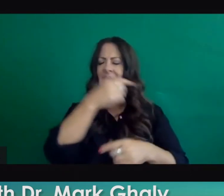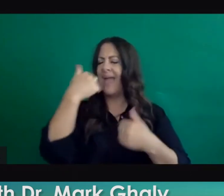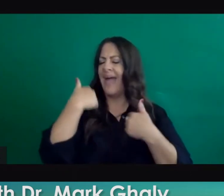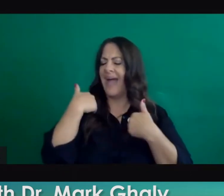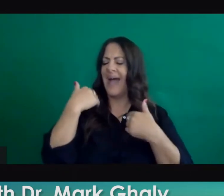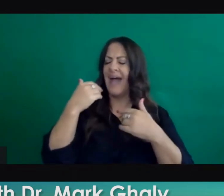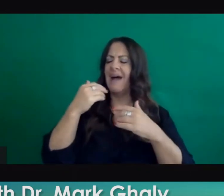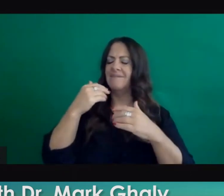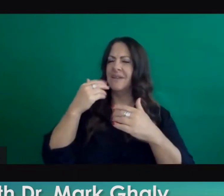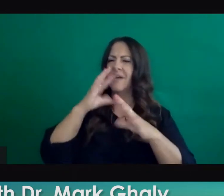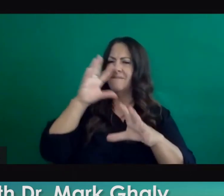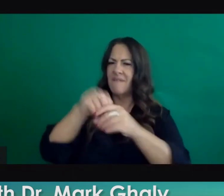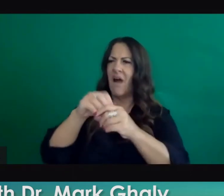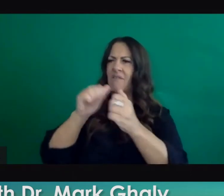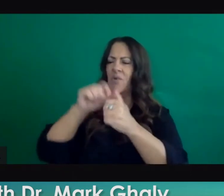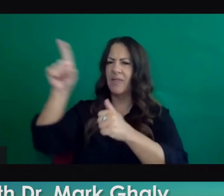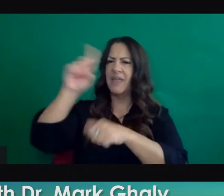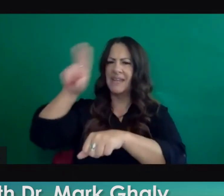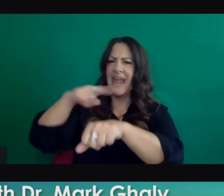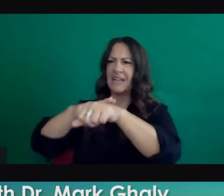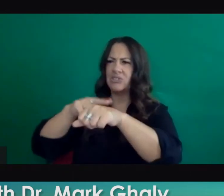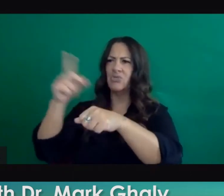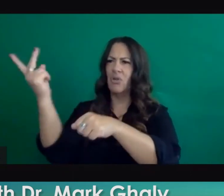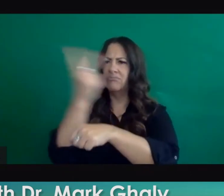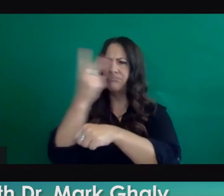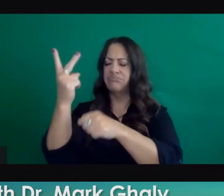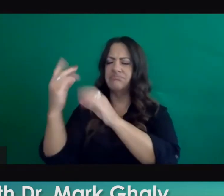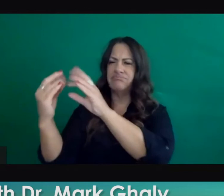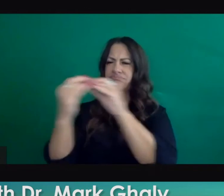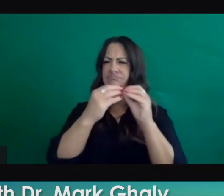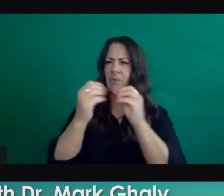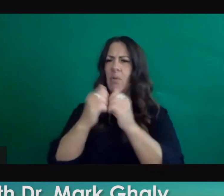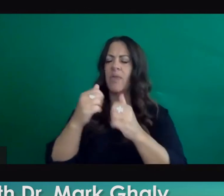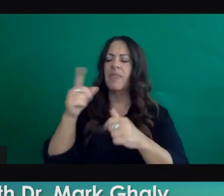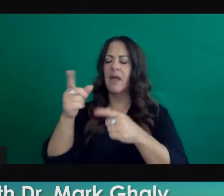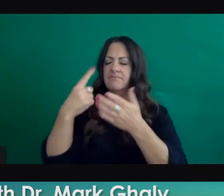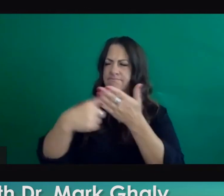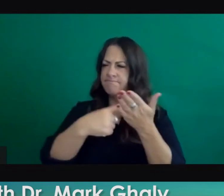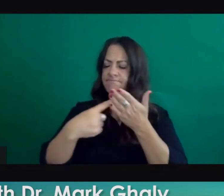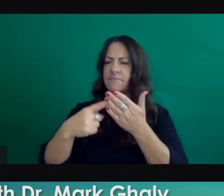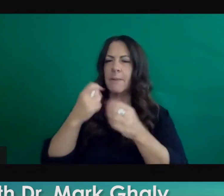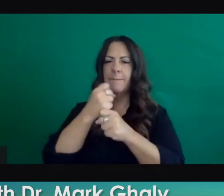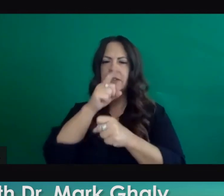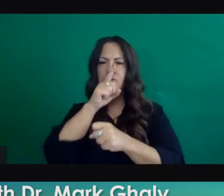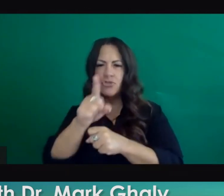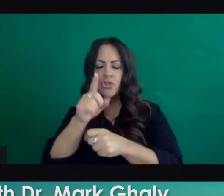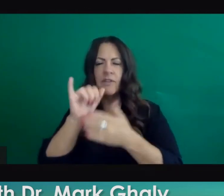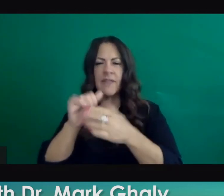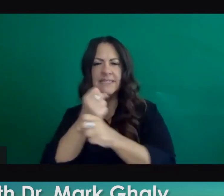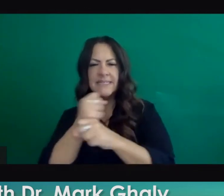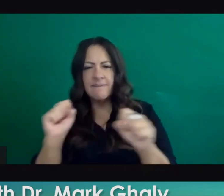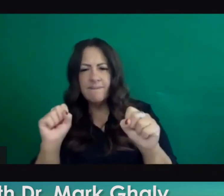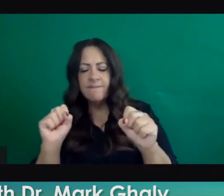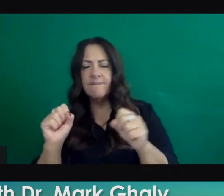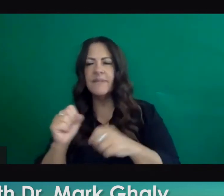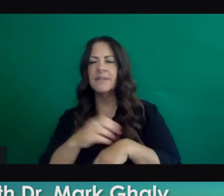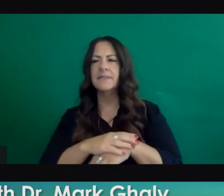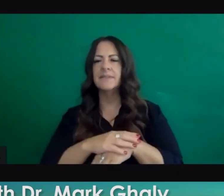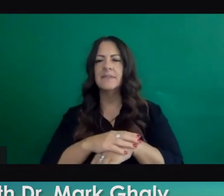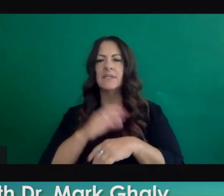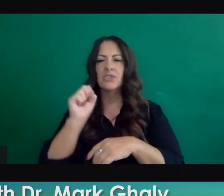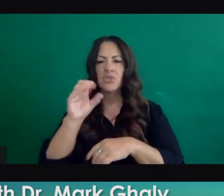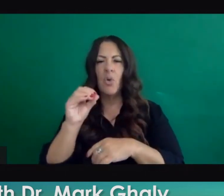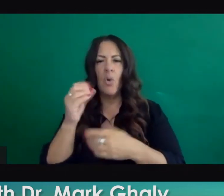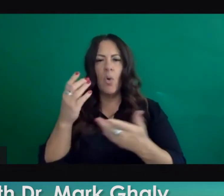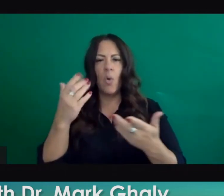to review and uphold some of those findings around safety so that we can put the